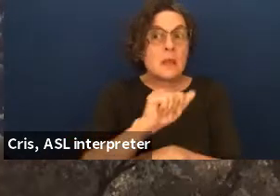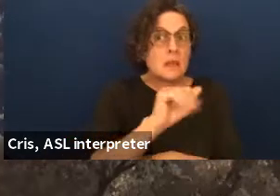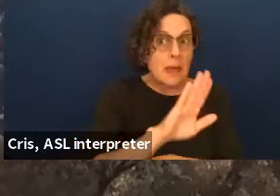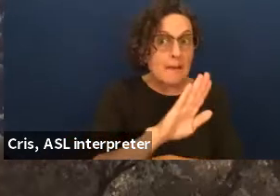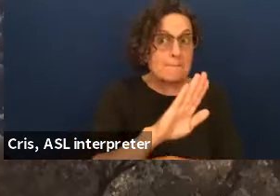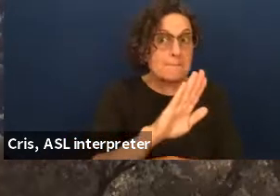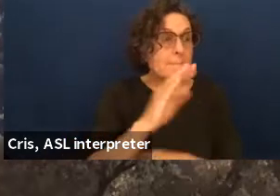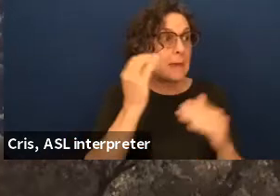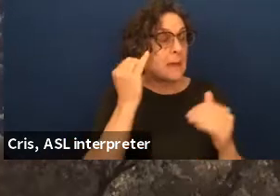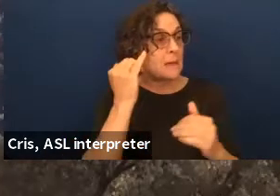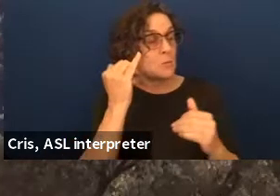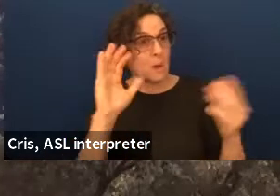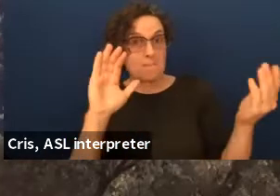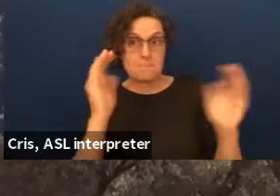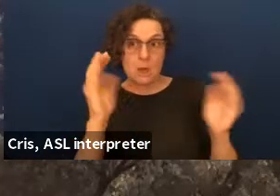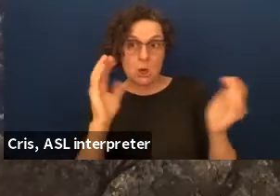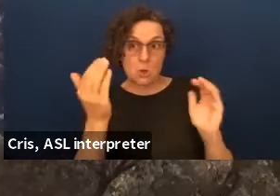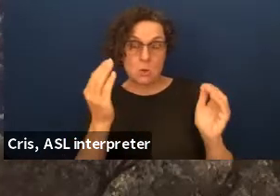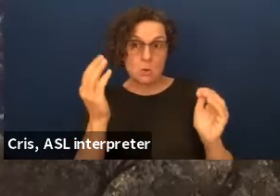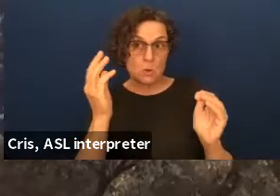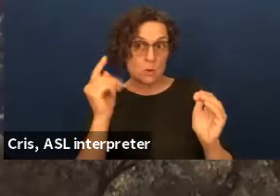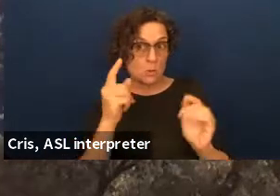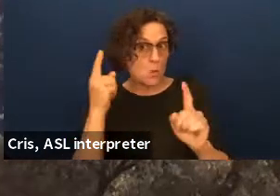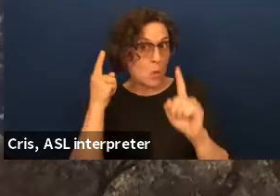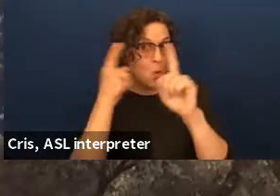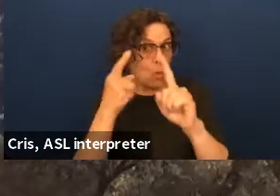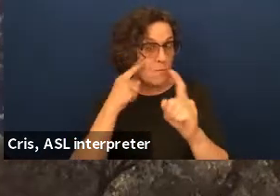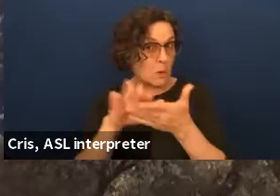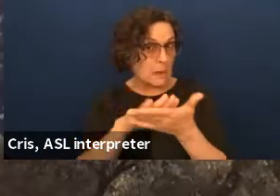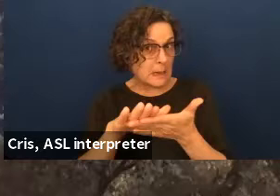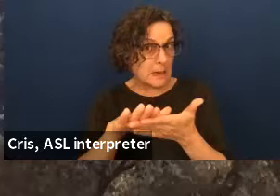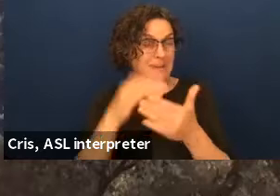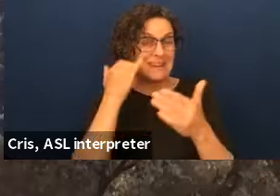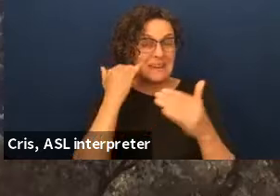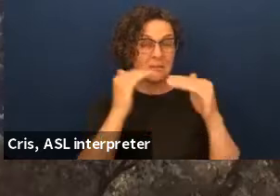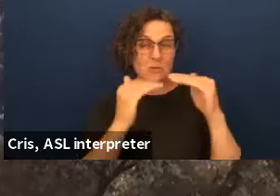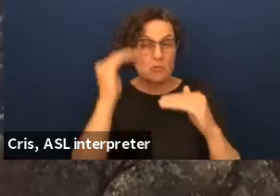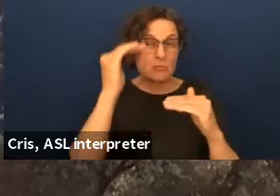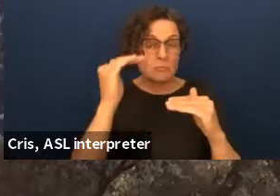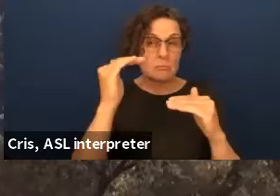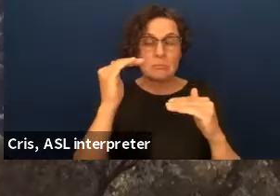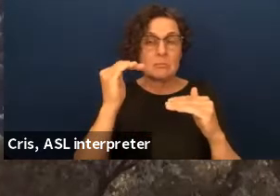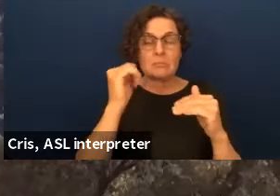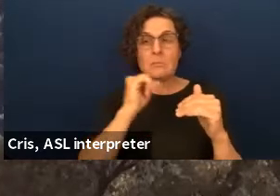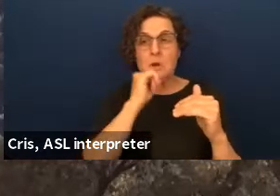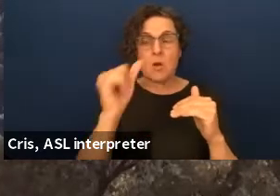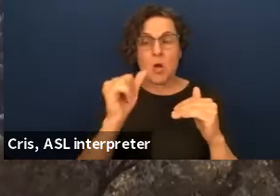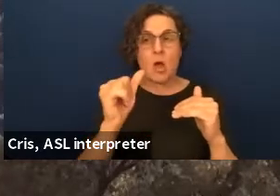exceed, we take another layer of soil off. If less, then the debris removal is considered